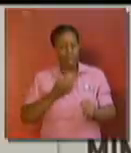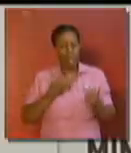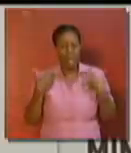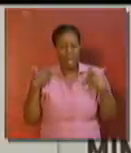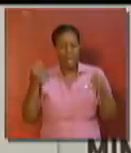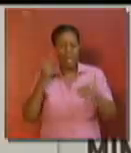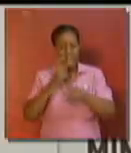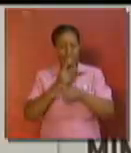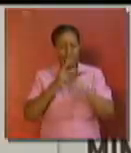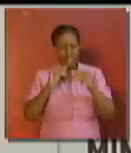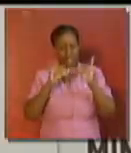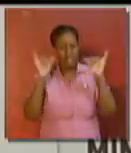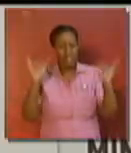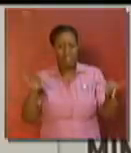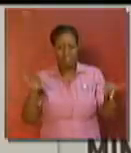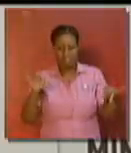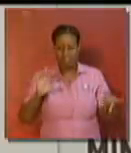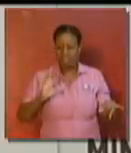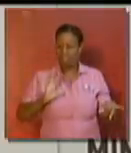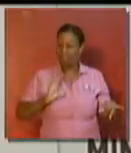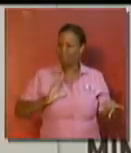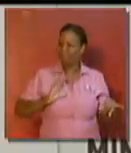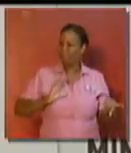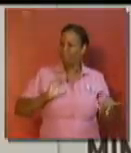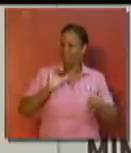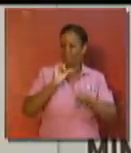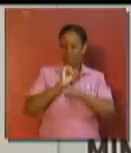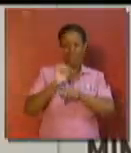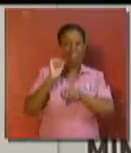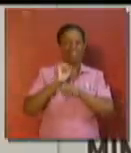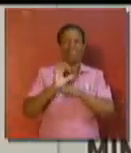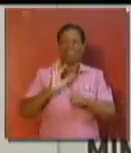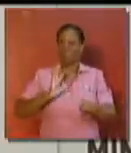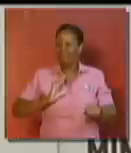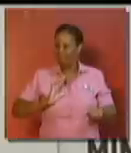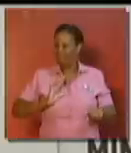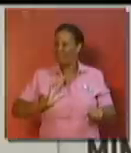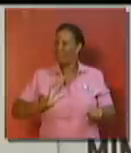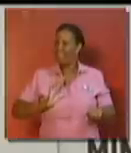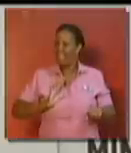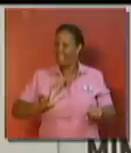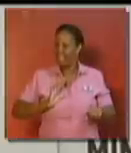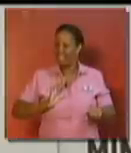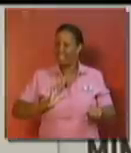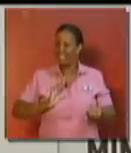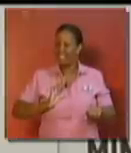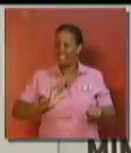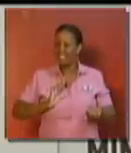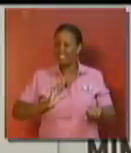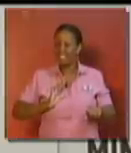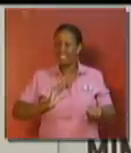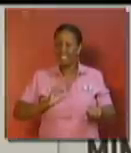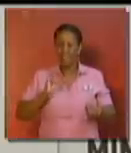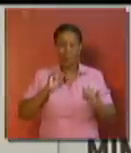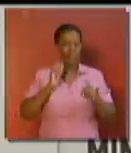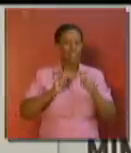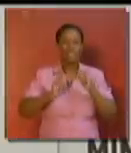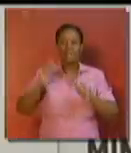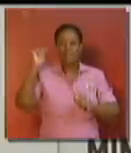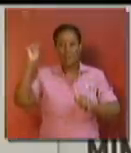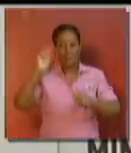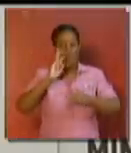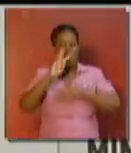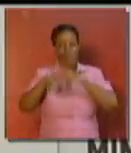maternity and newborn systems, so much so that Trinidad and Tobago has continued to be recognized, and we continue to achieve